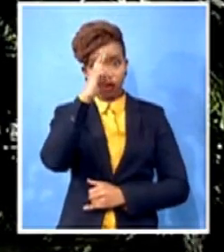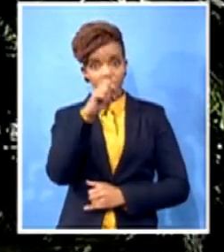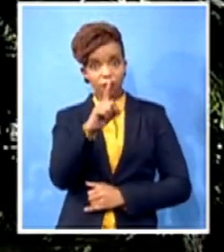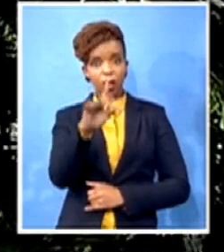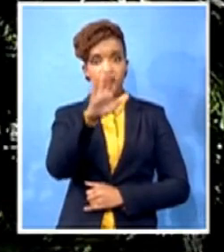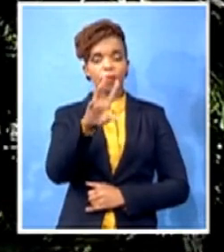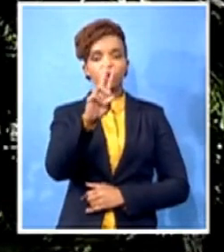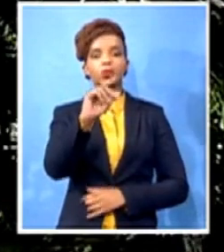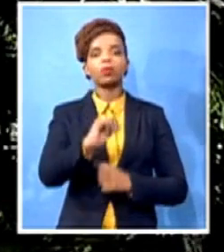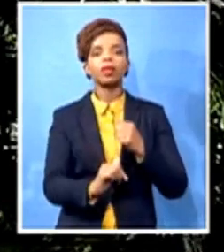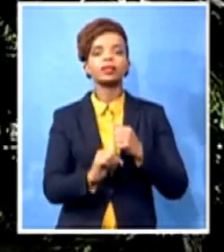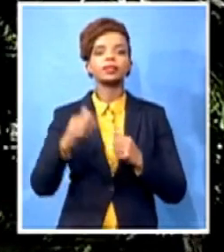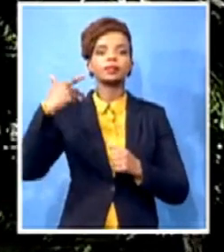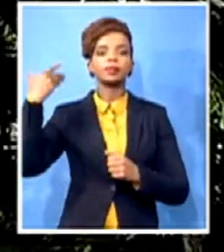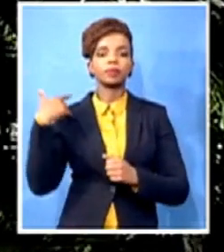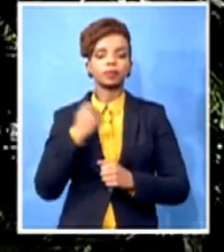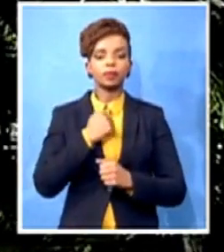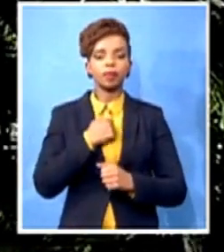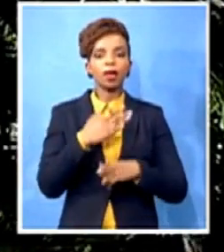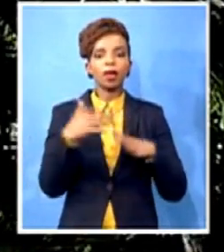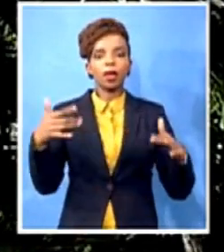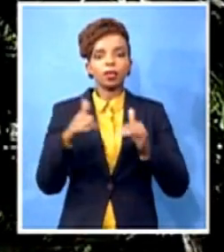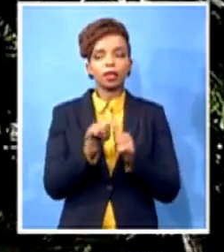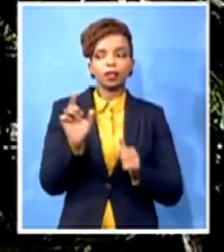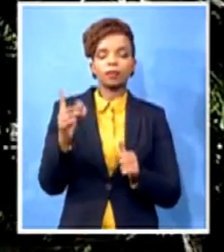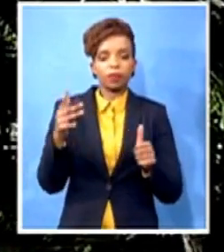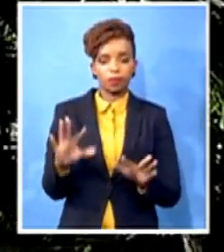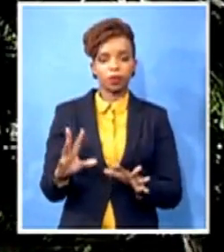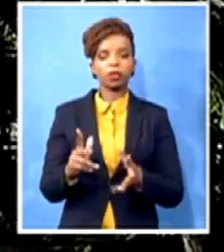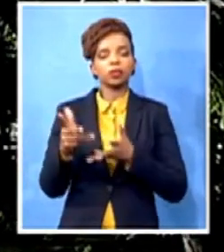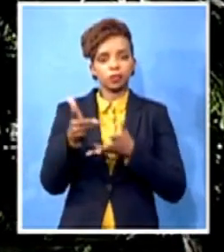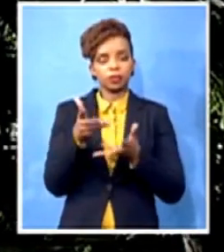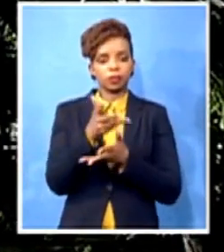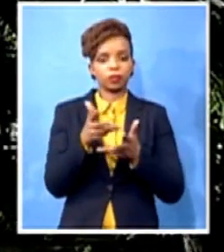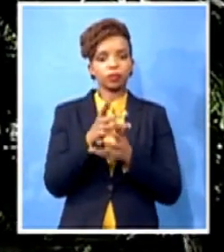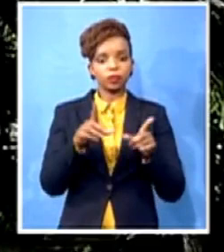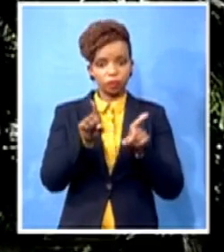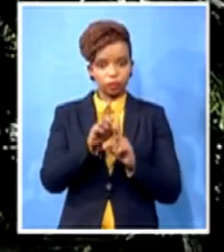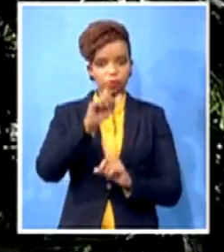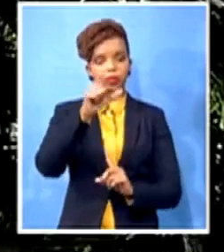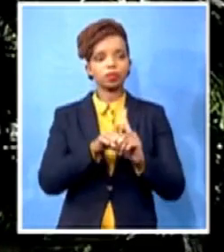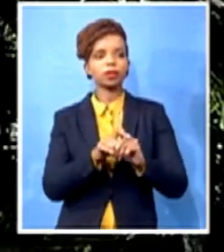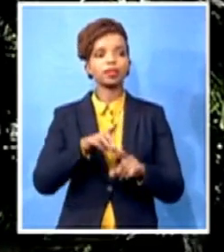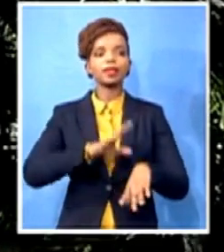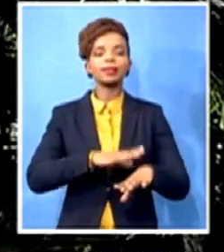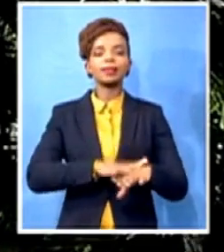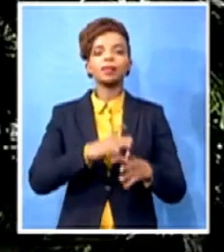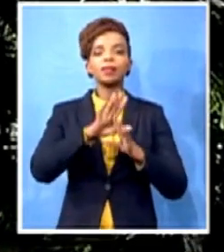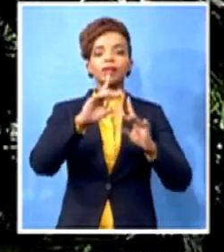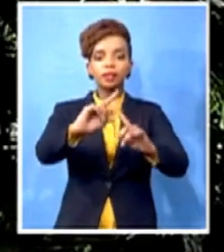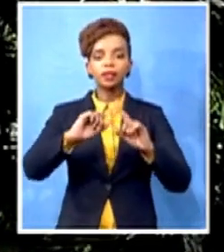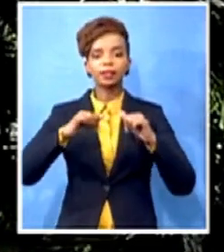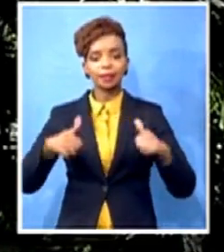Ongama Mtimka, and we were speaking about exactly the same person when it was challenged that how can a man who has frauded allegation